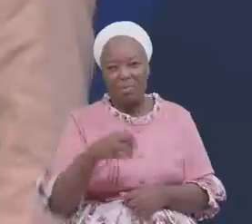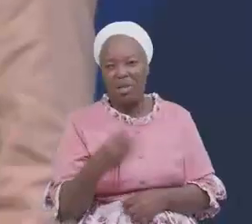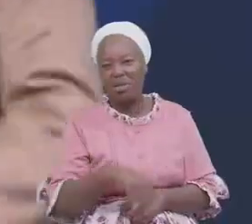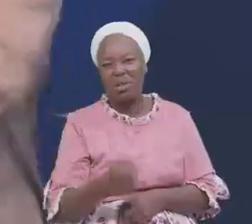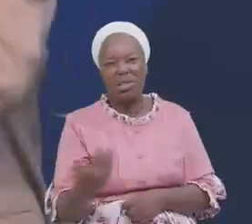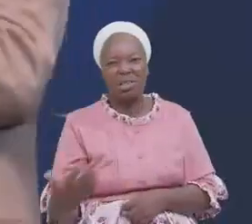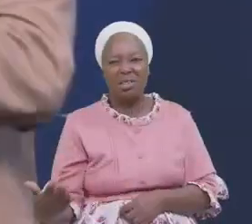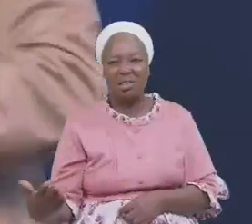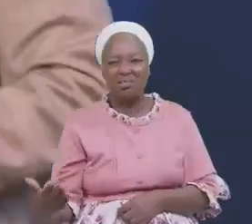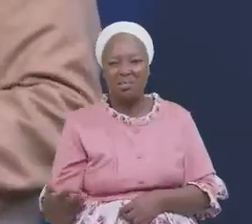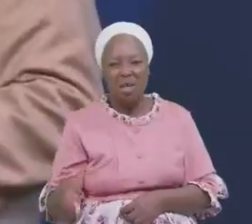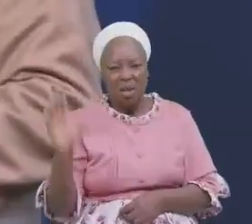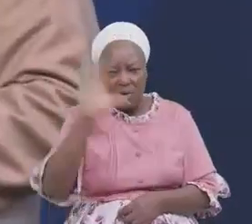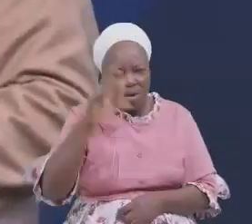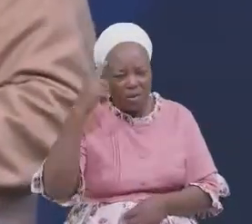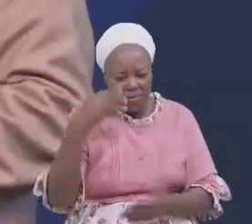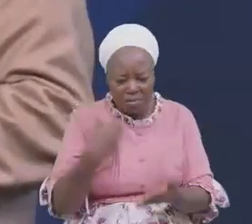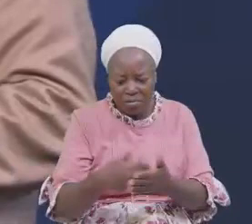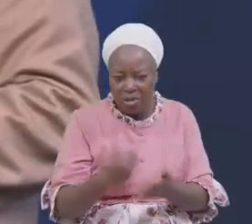Looking for money, they hurry up.